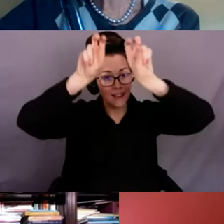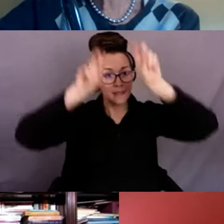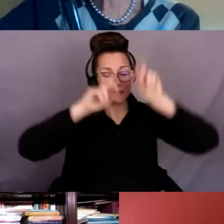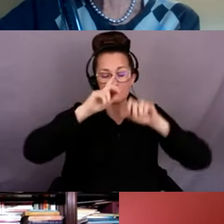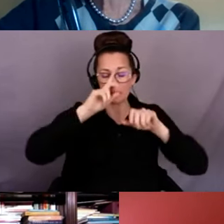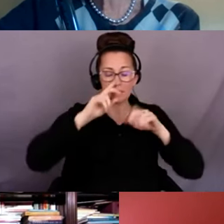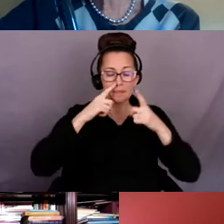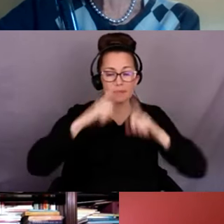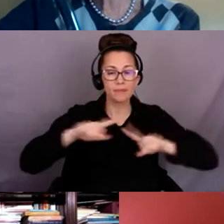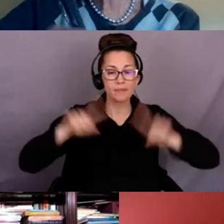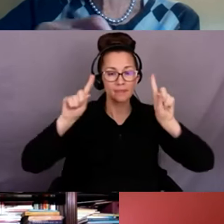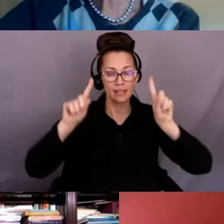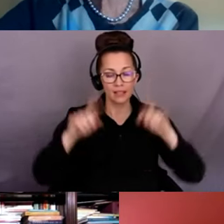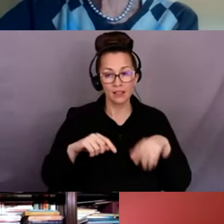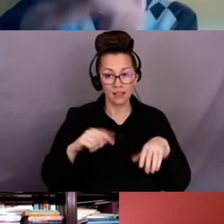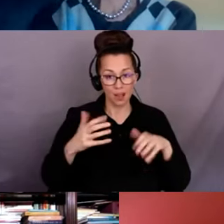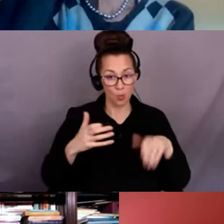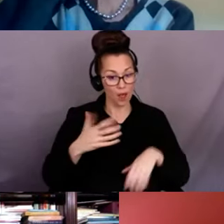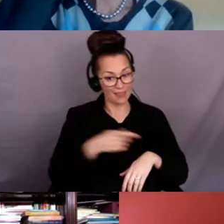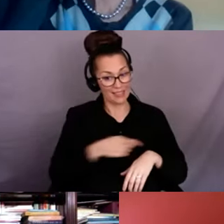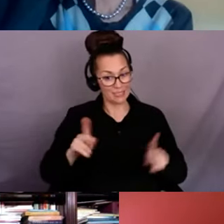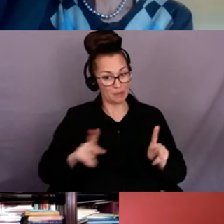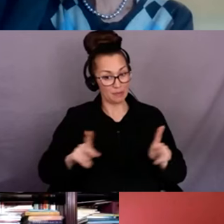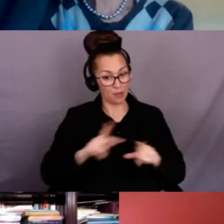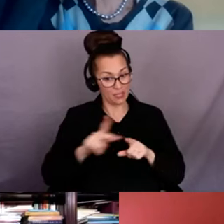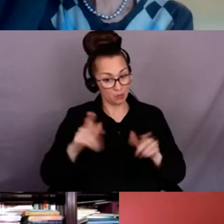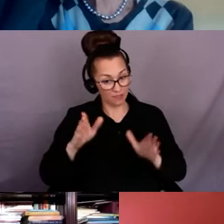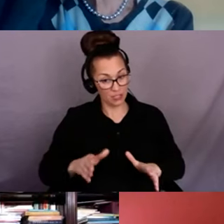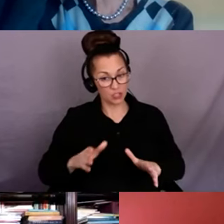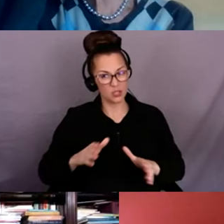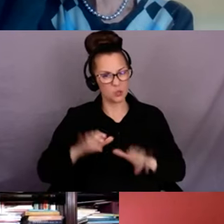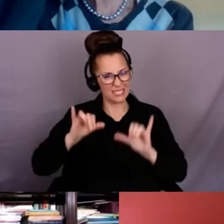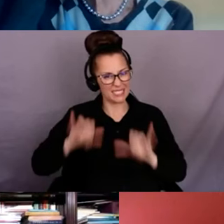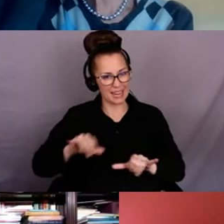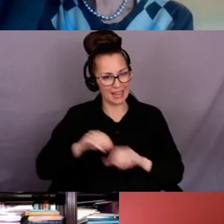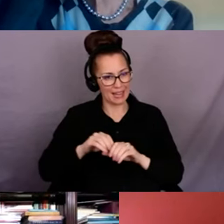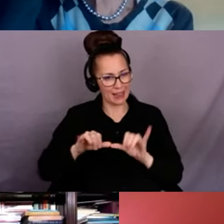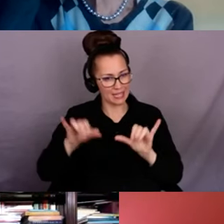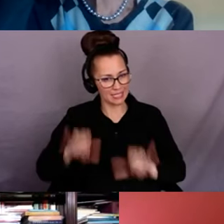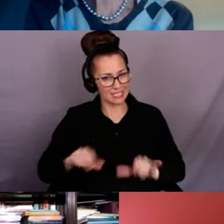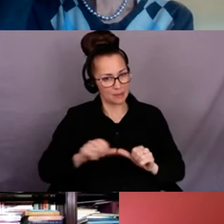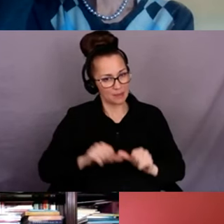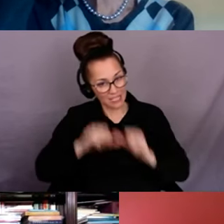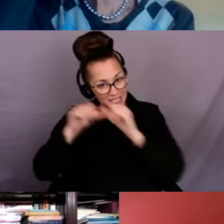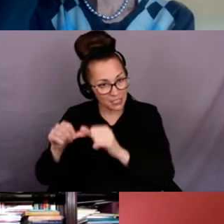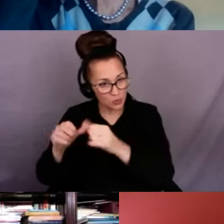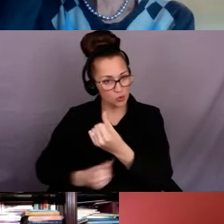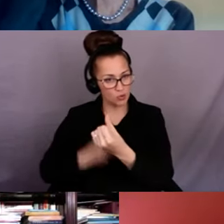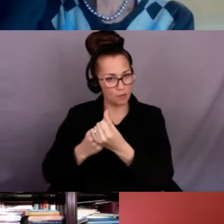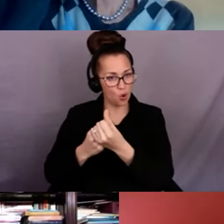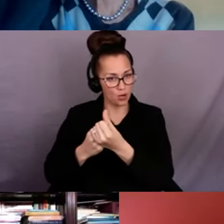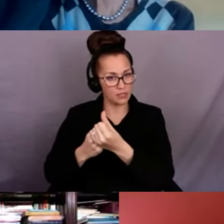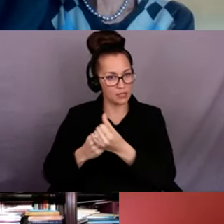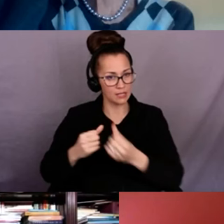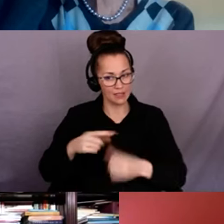individuals to grow in their careers and spend that career with us in our system, right? Continuing to support and, you know,